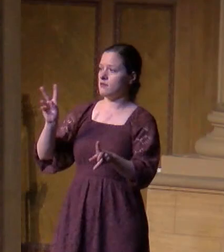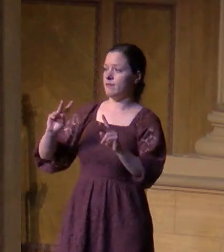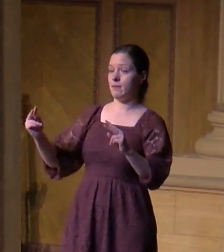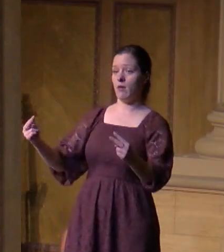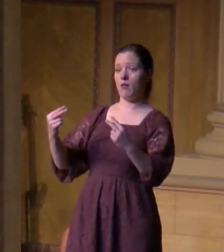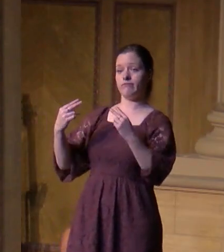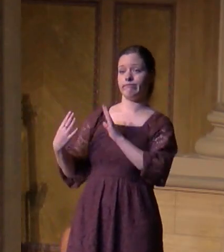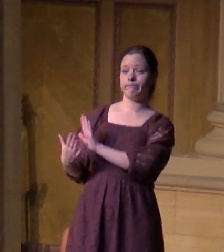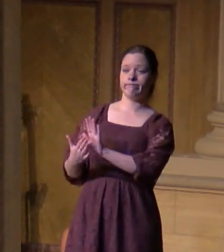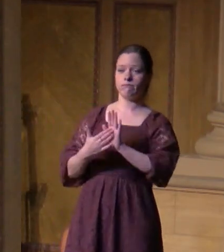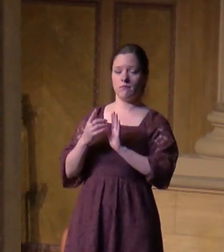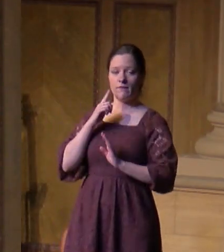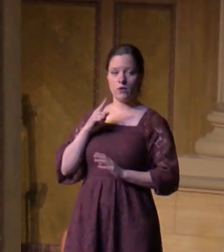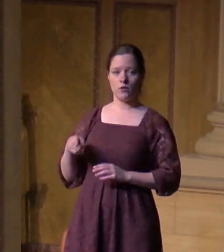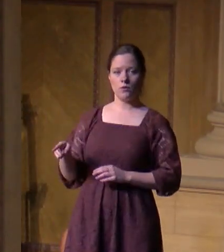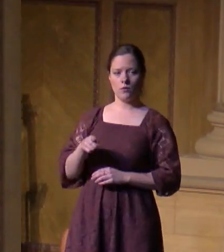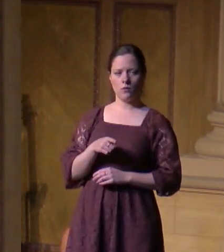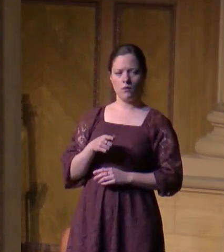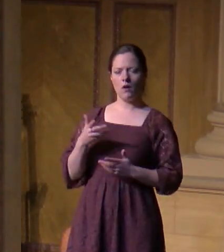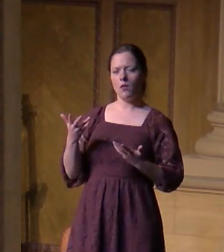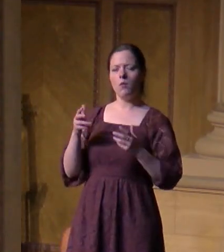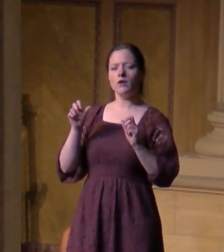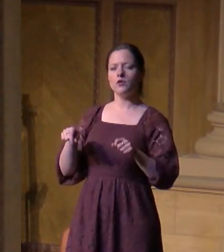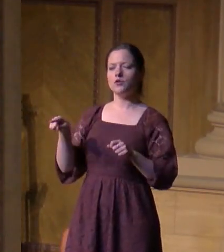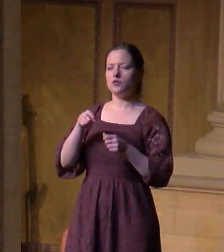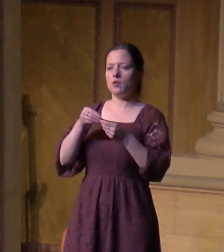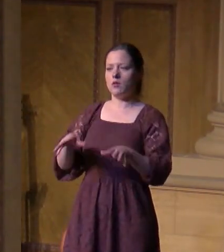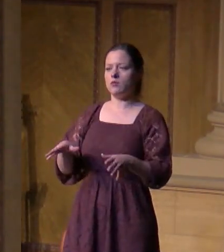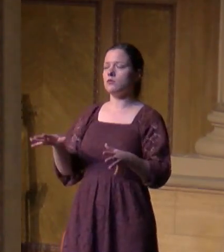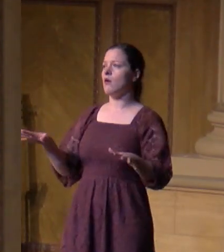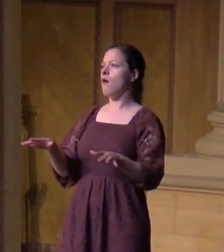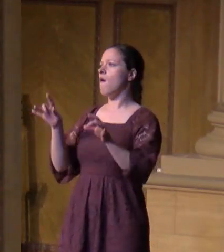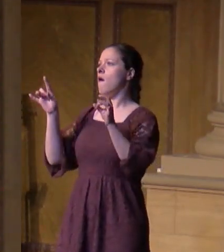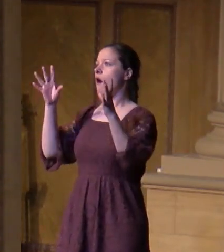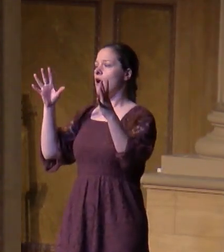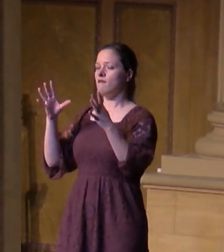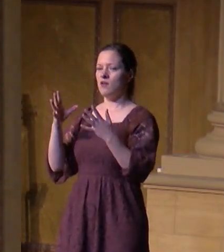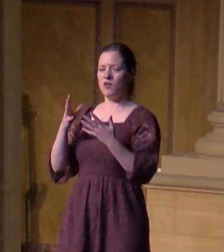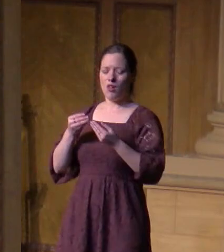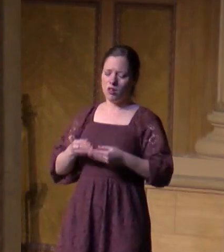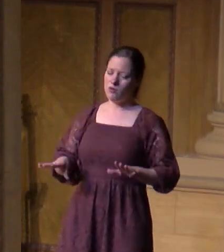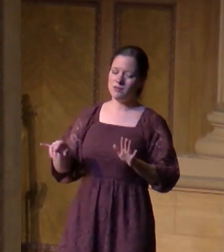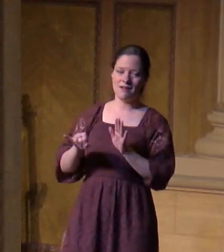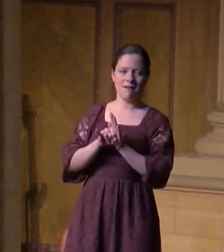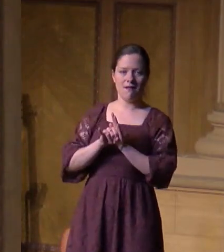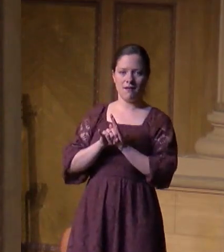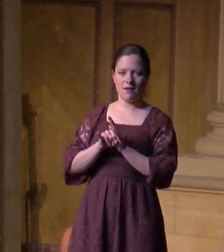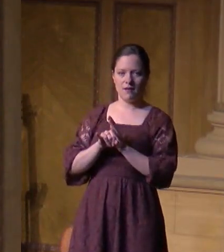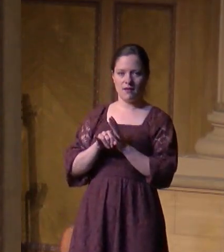you what could you lose that would be so devastating that you wouldn't even know who you are anymore